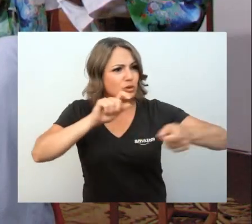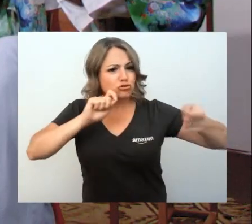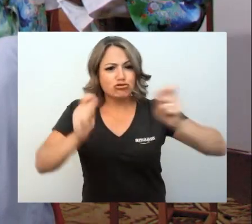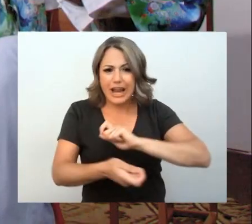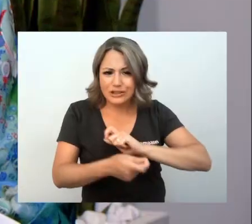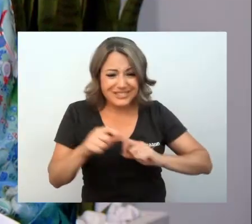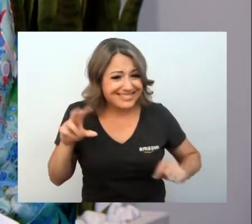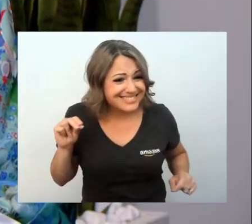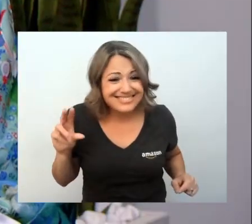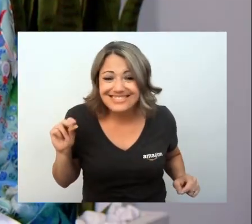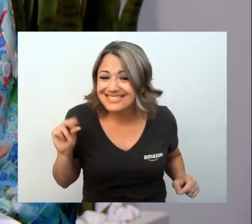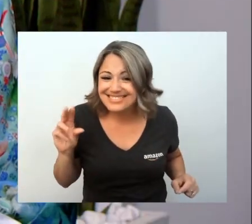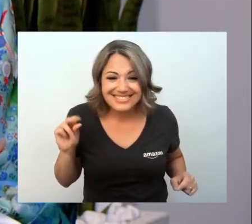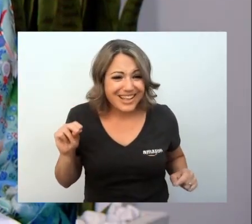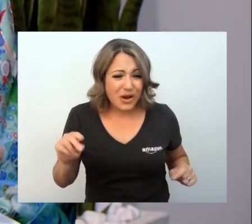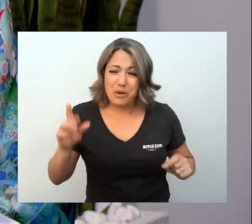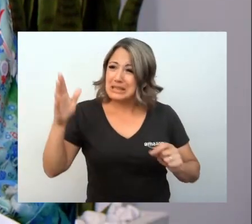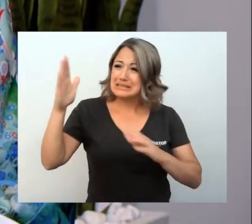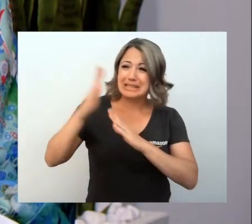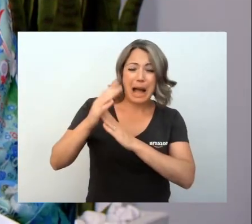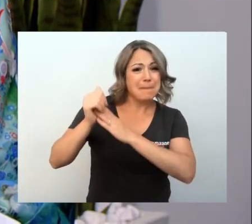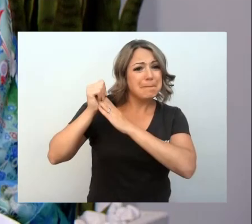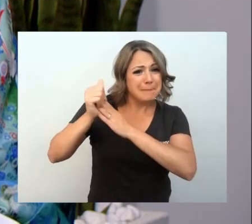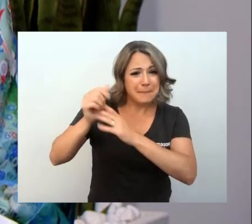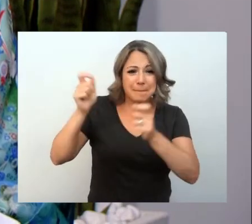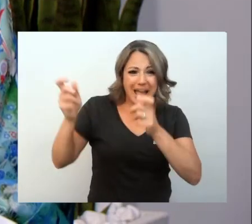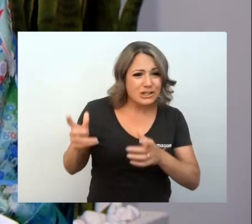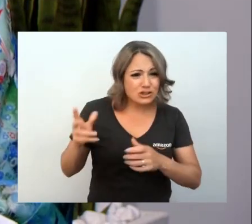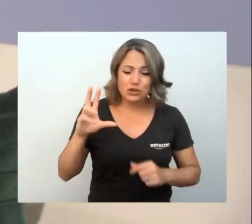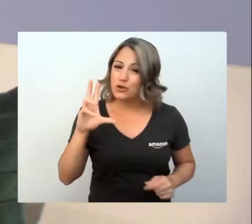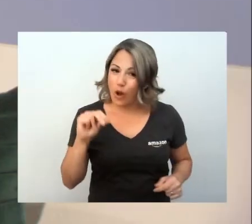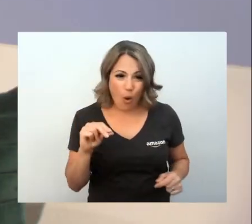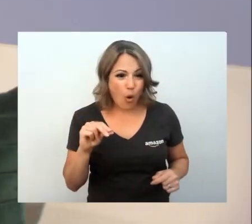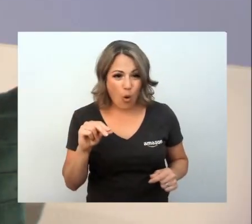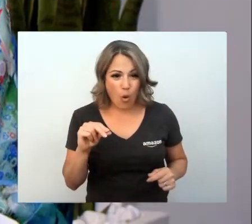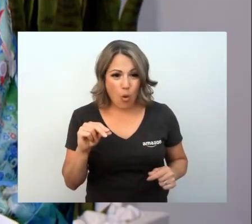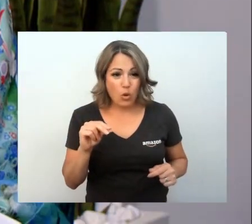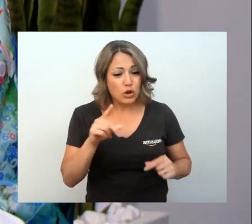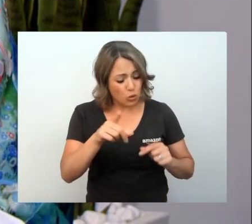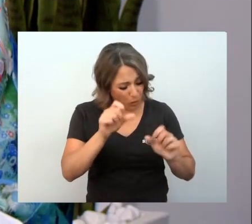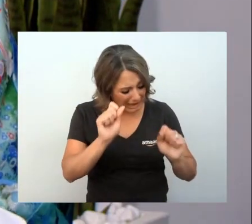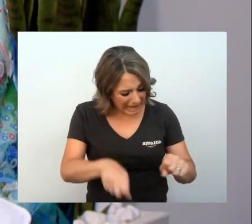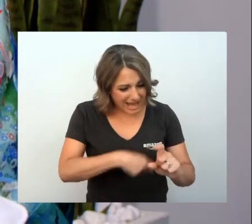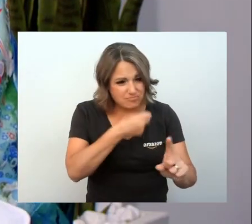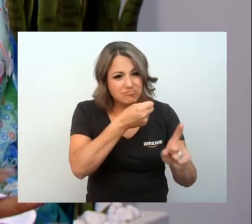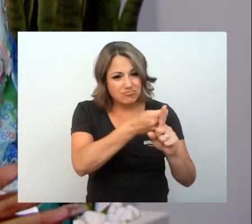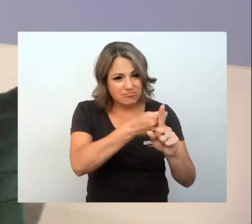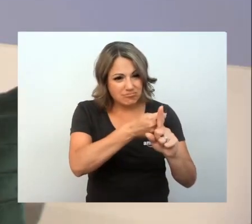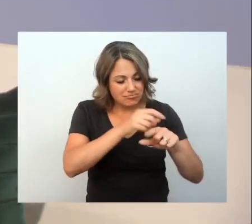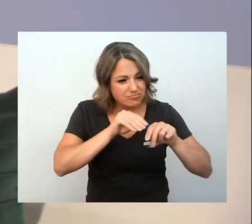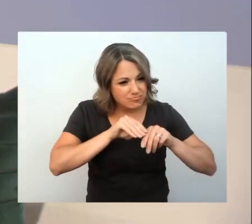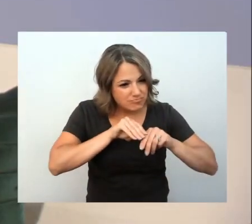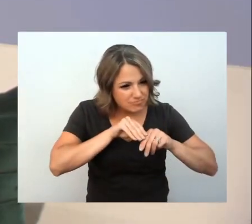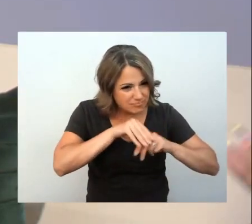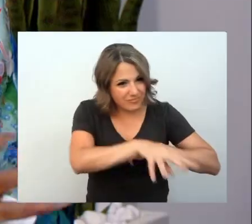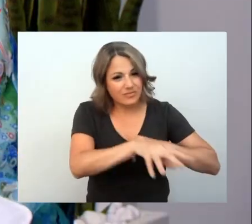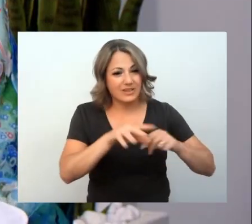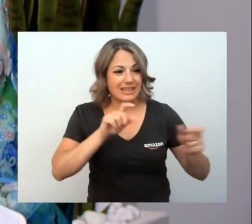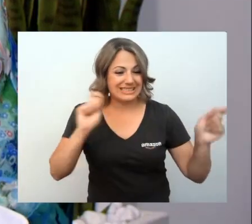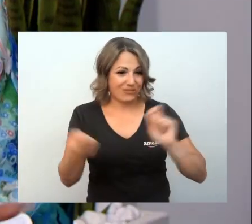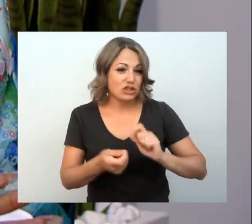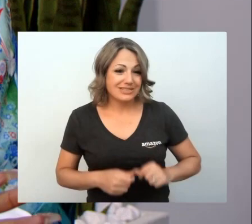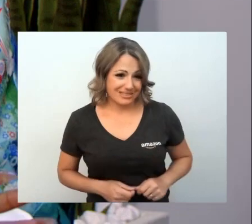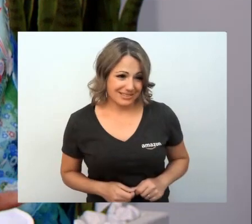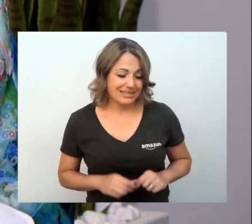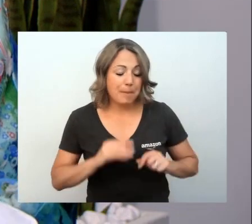in the top leadership position, but where you are, make a difference, because that trickles out. It's a trickle effect. You know,